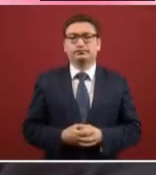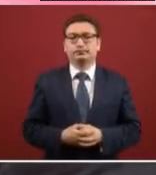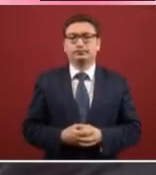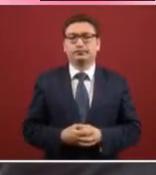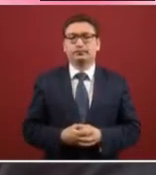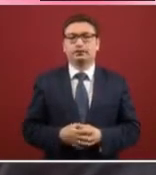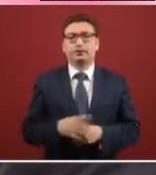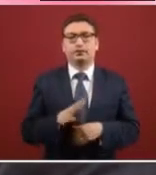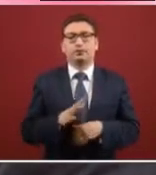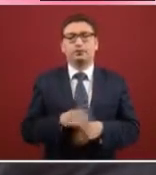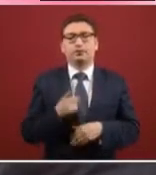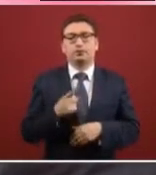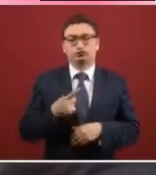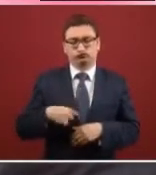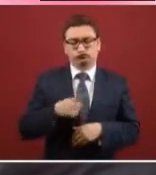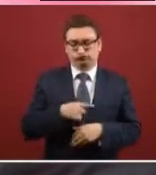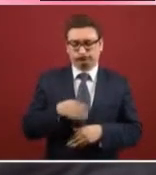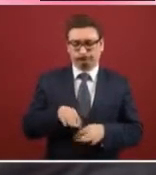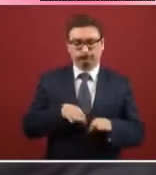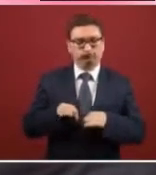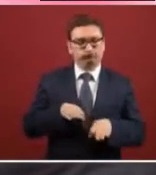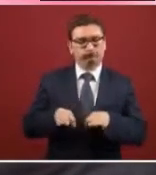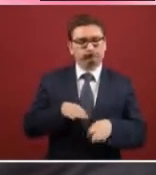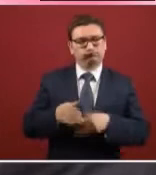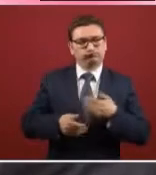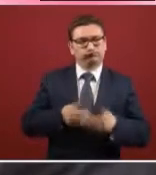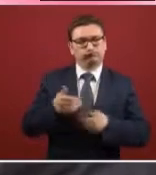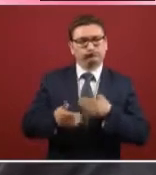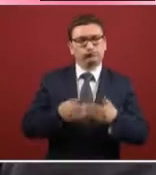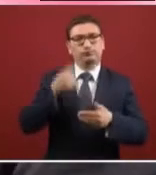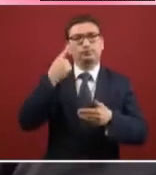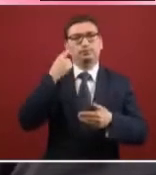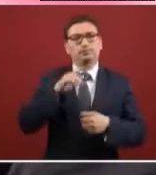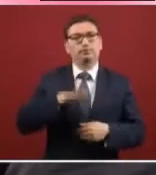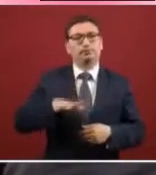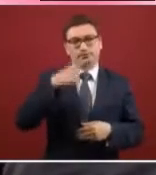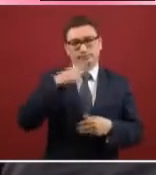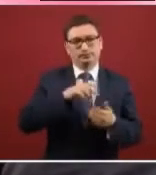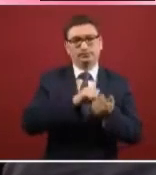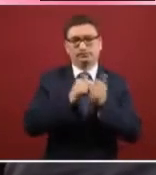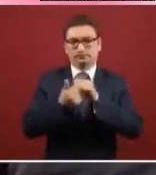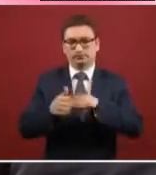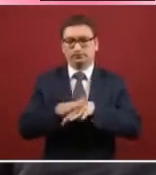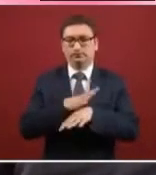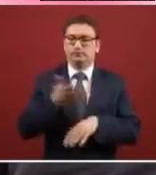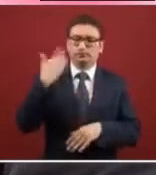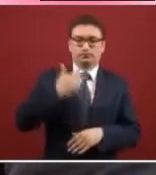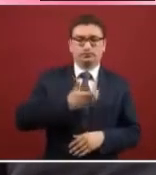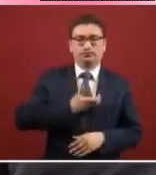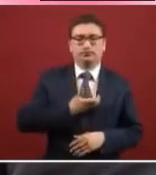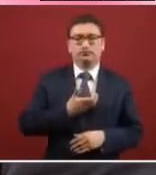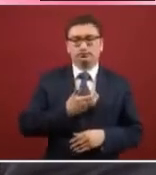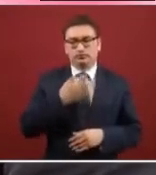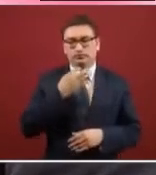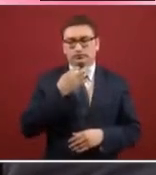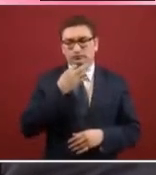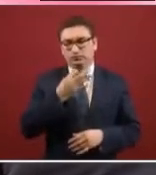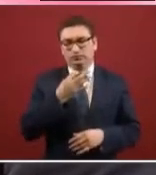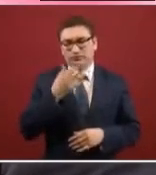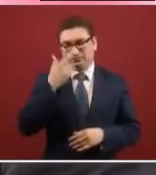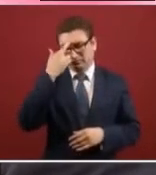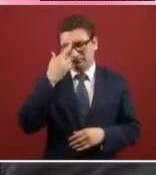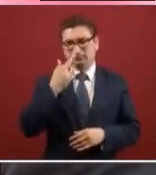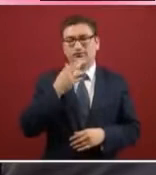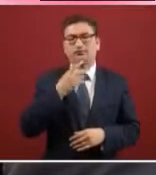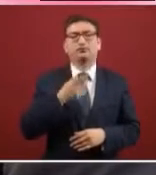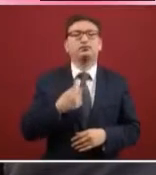se esté caminando, that we continue to hacia la transformación. Dije en el forward, march forward to the transformation. En diciembre, I